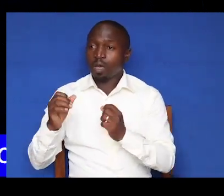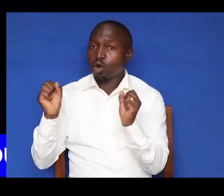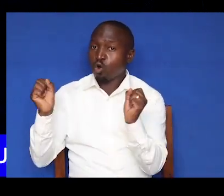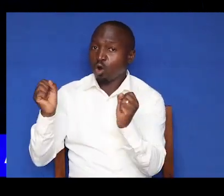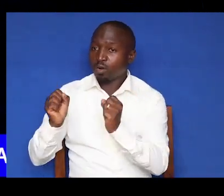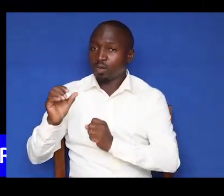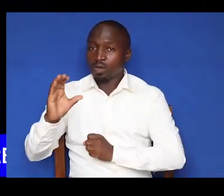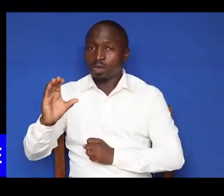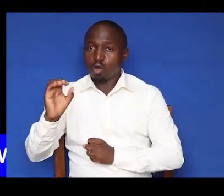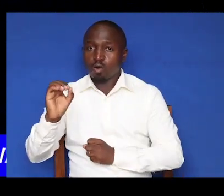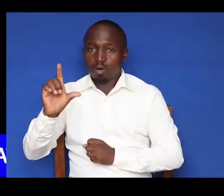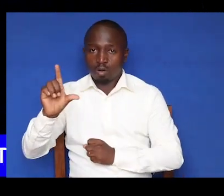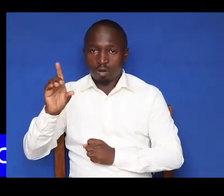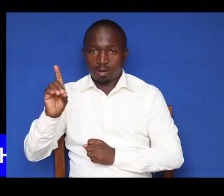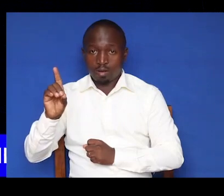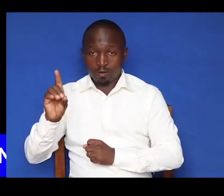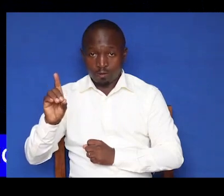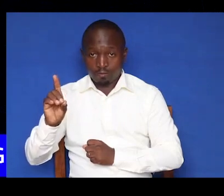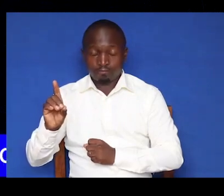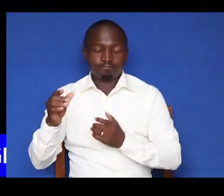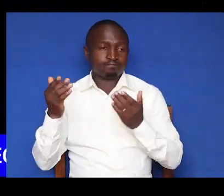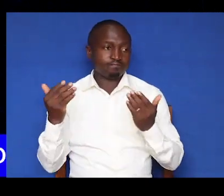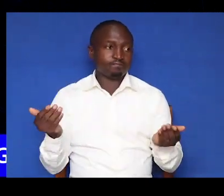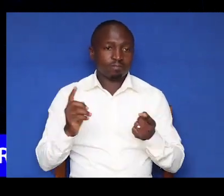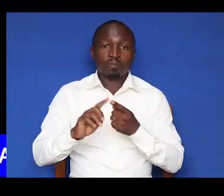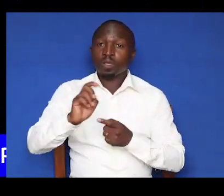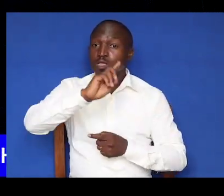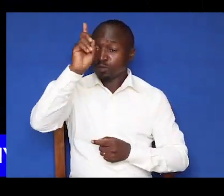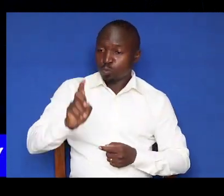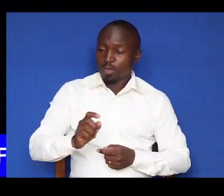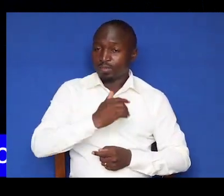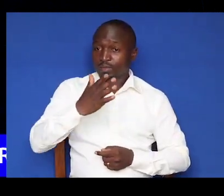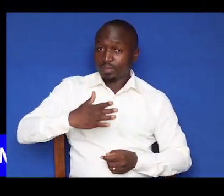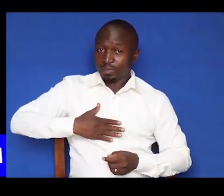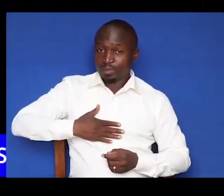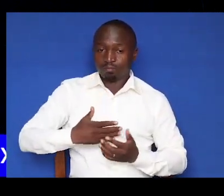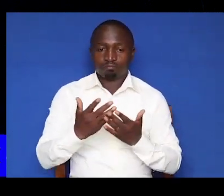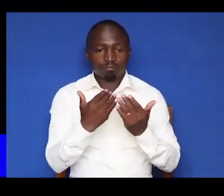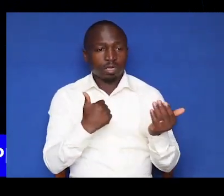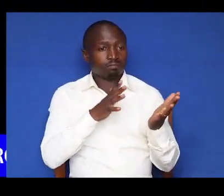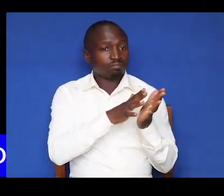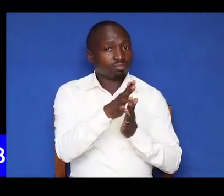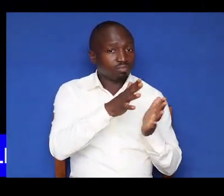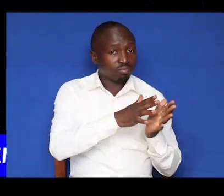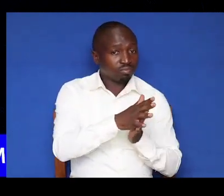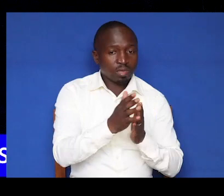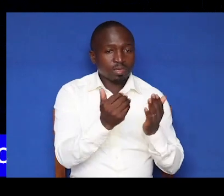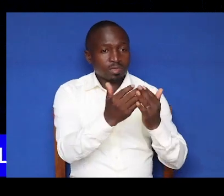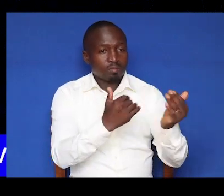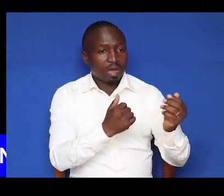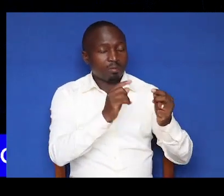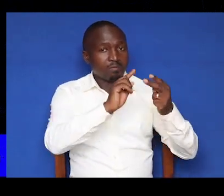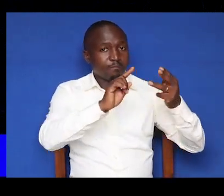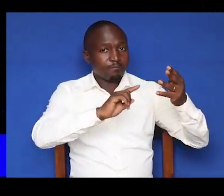ocean currents. But the question needs us to give the multiple interplay